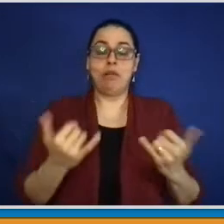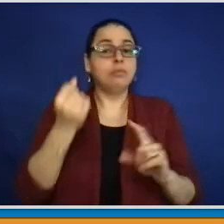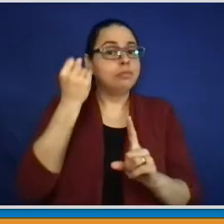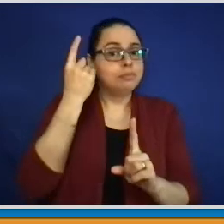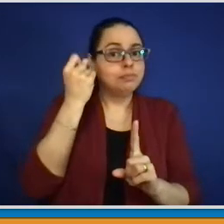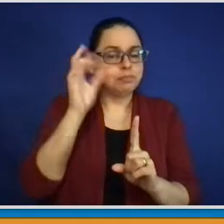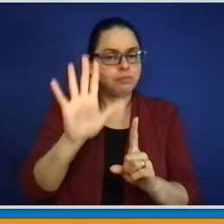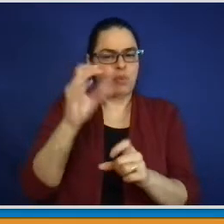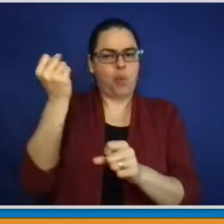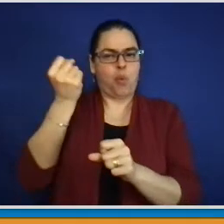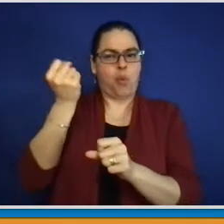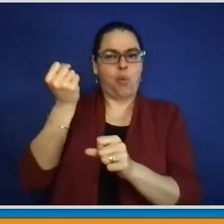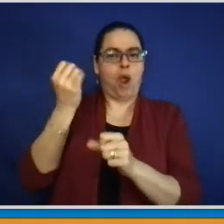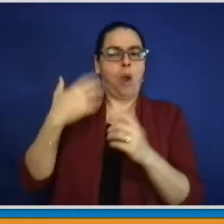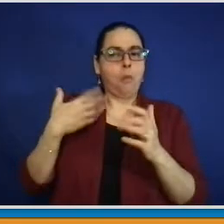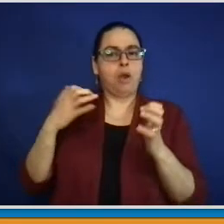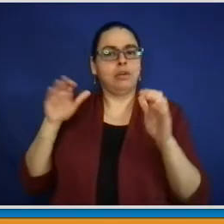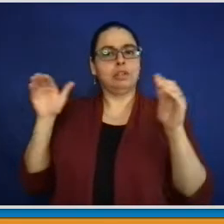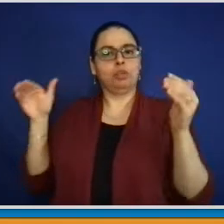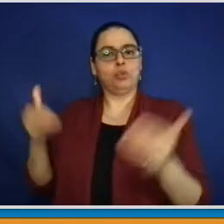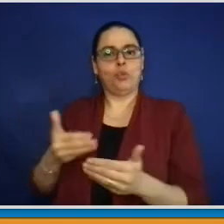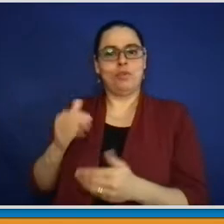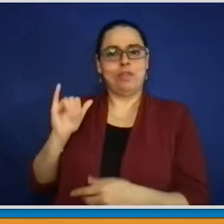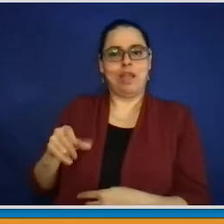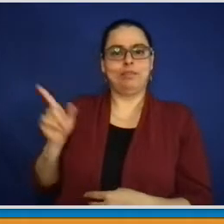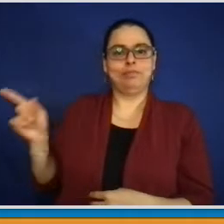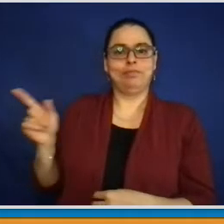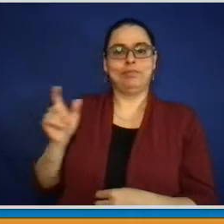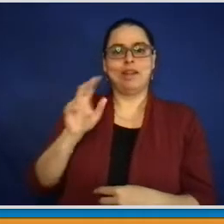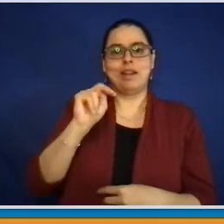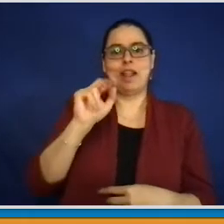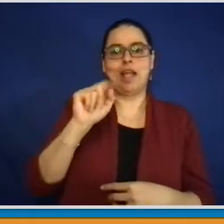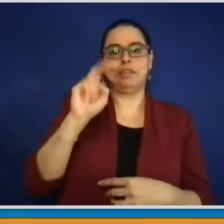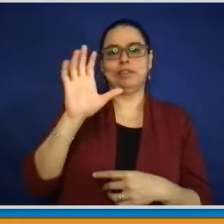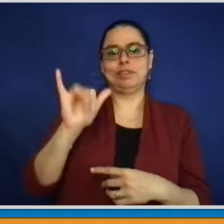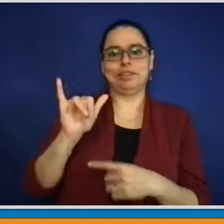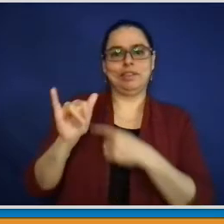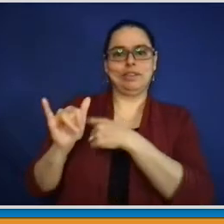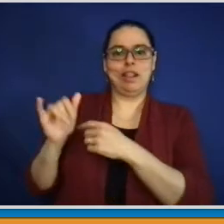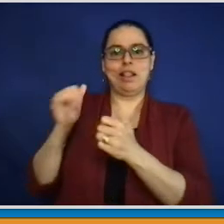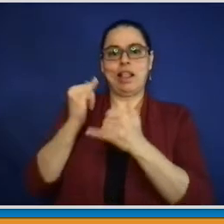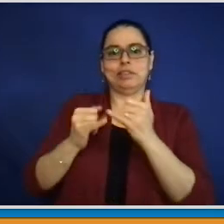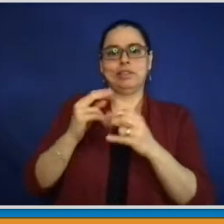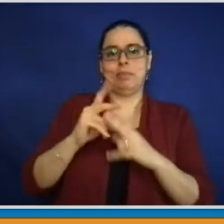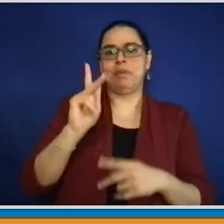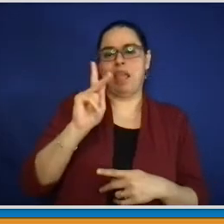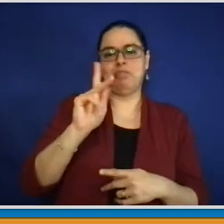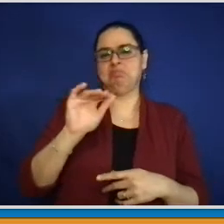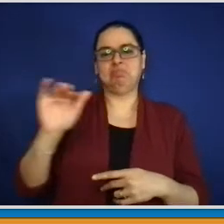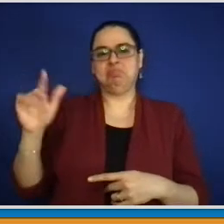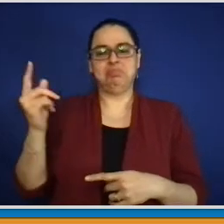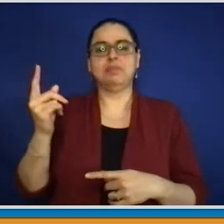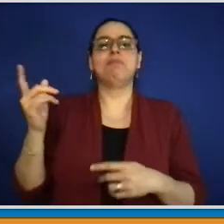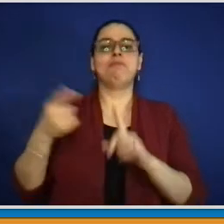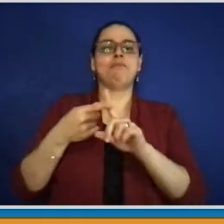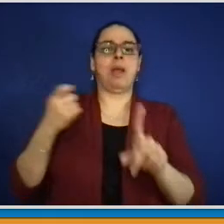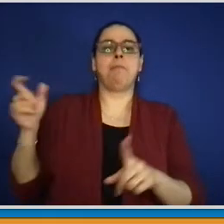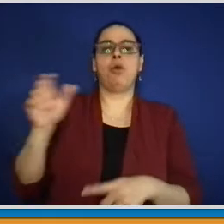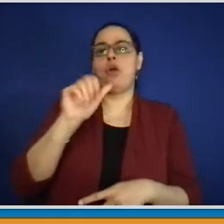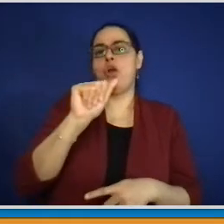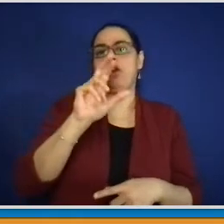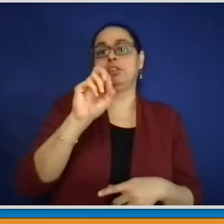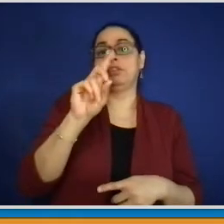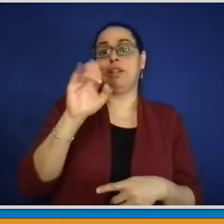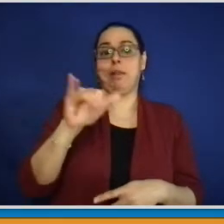Kabulian. Nancy has been a good colleague and friend. We were just in her village over the weekend for a rally that was sponsored by Asian American high